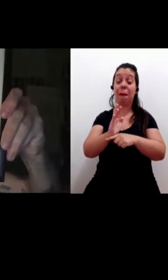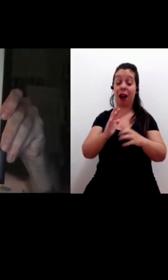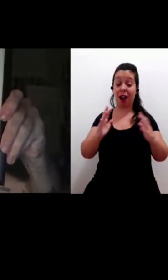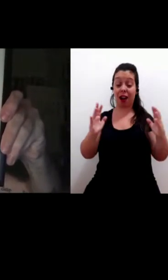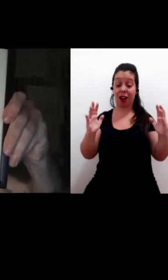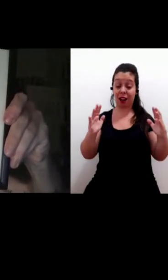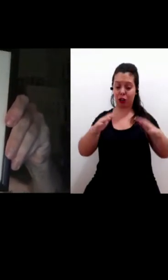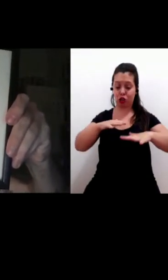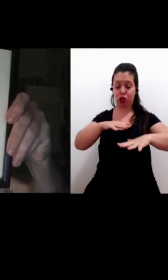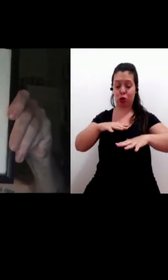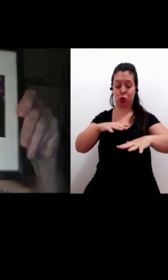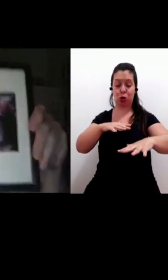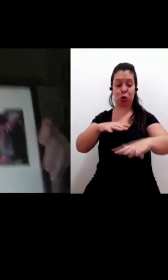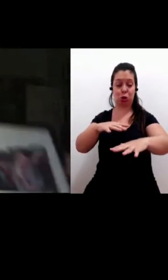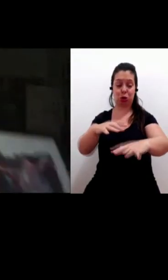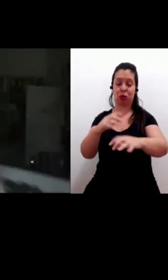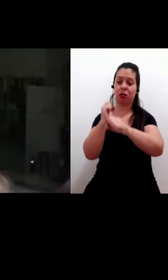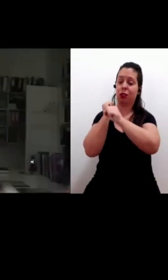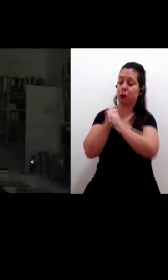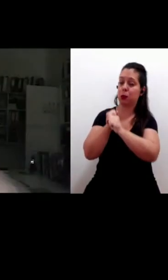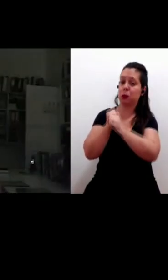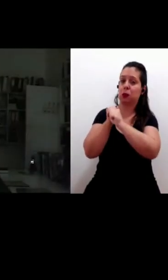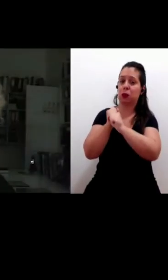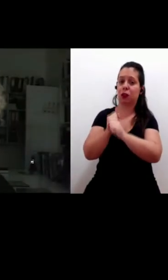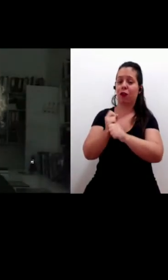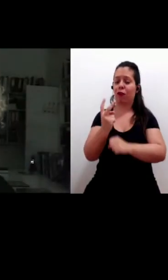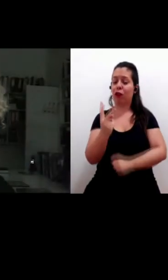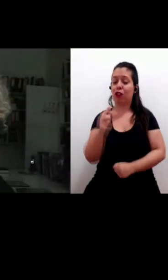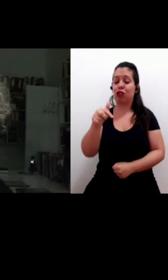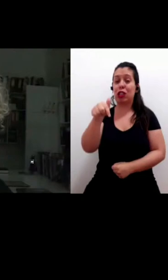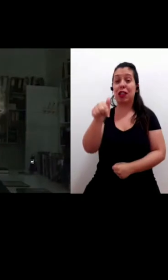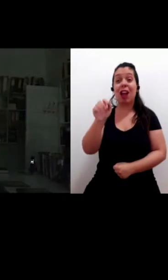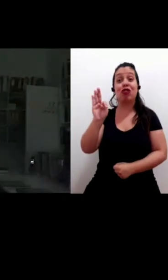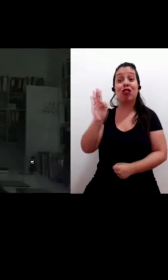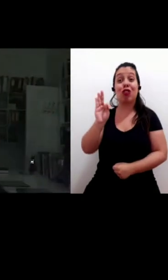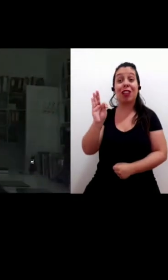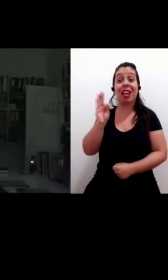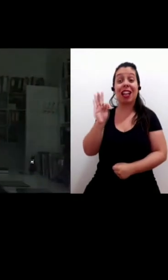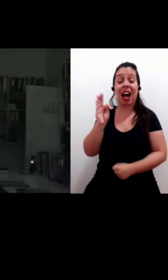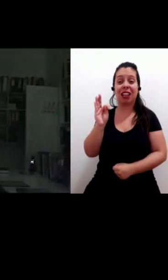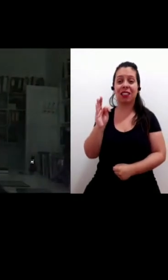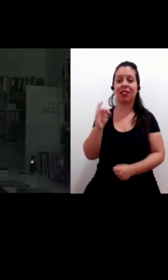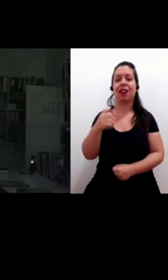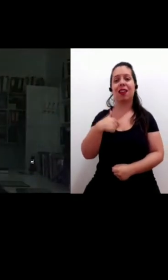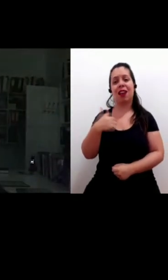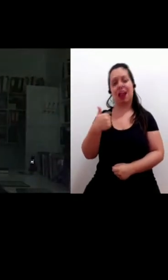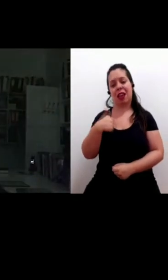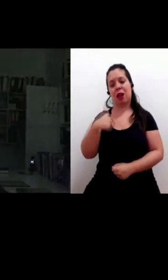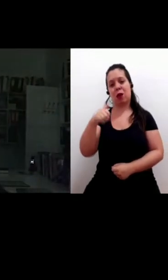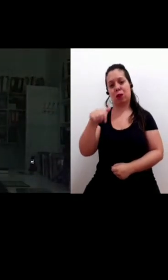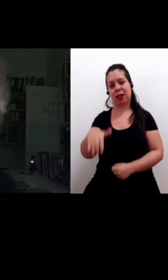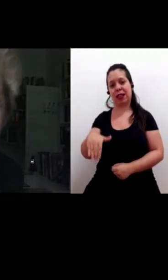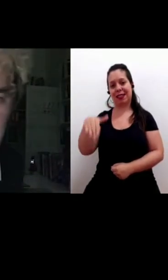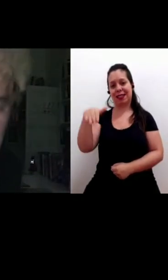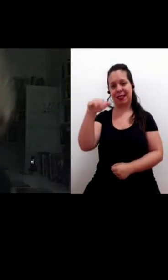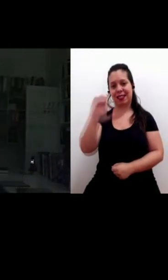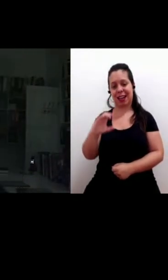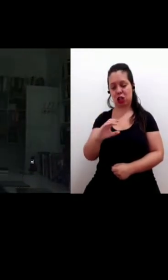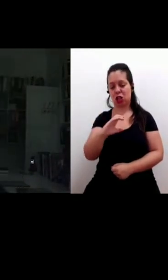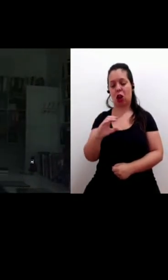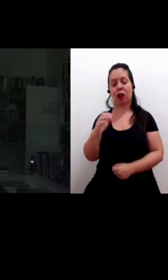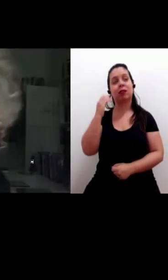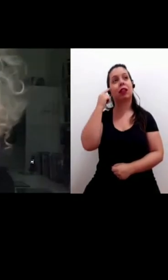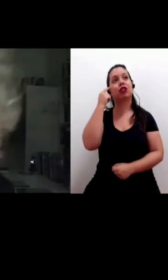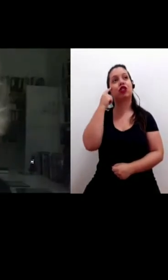sort of 37-ton truck. And because I was brought up Catholic and I've sort of understood the idea of a